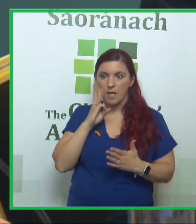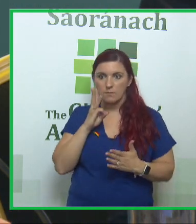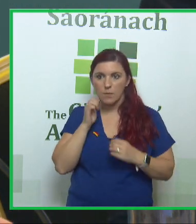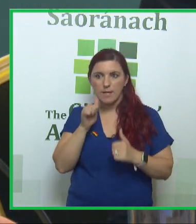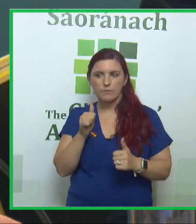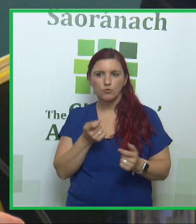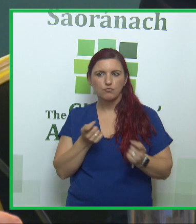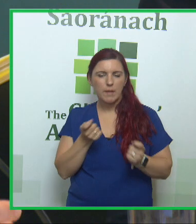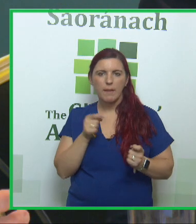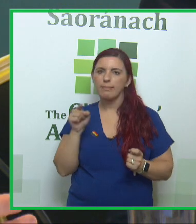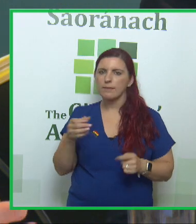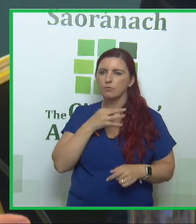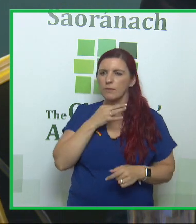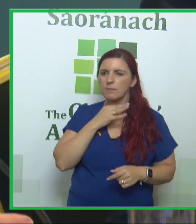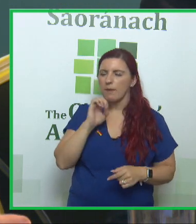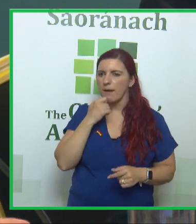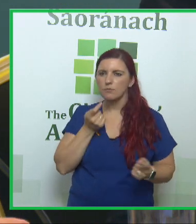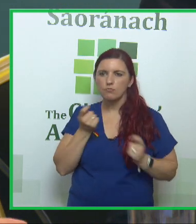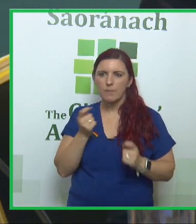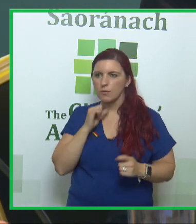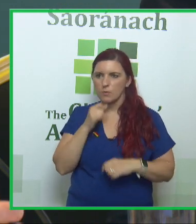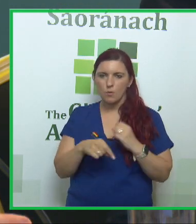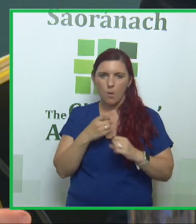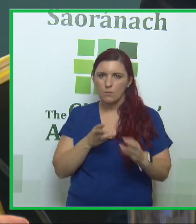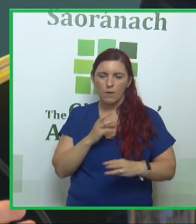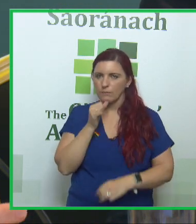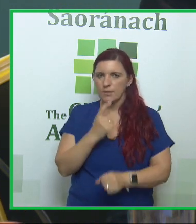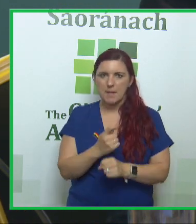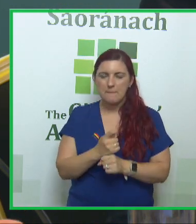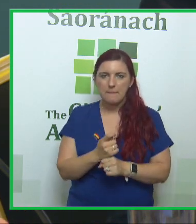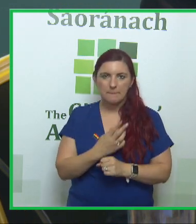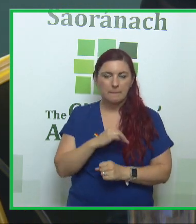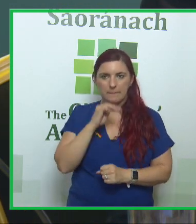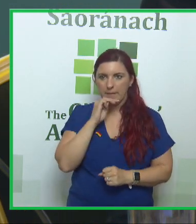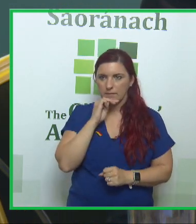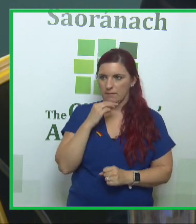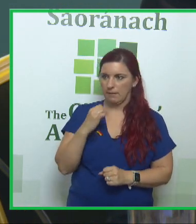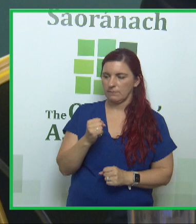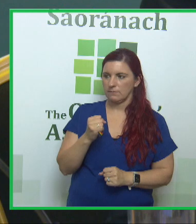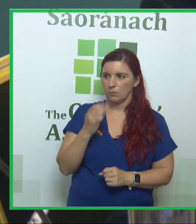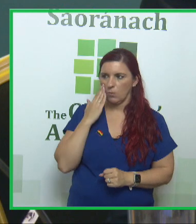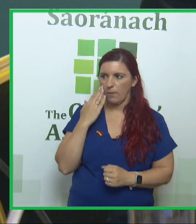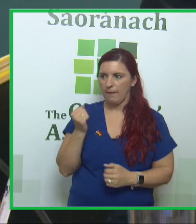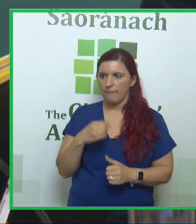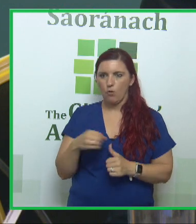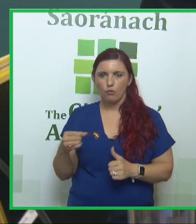risk, because treatment doesn't always work first time around, and so then she has shone a light on herself. And I remember when